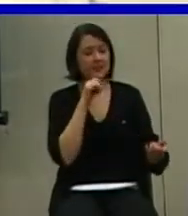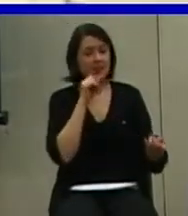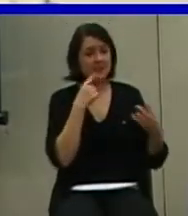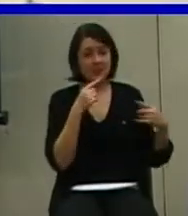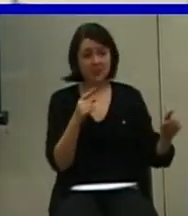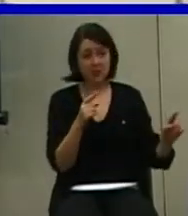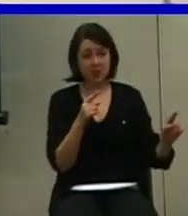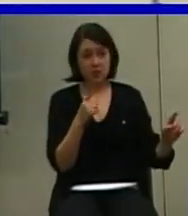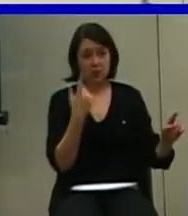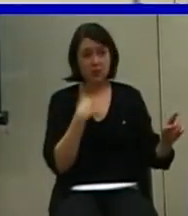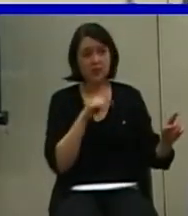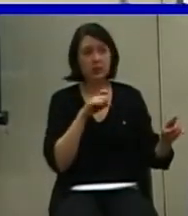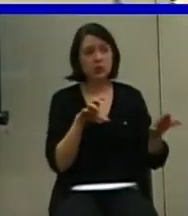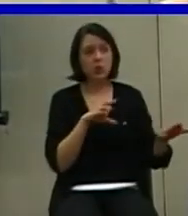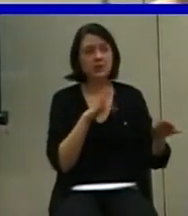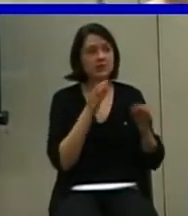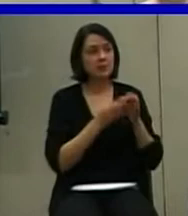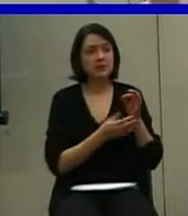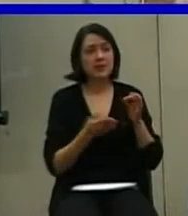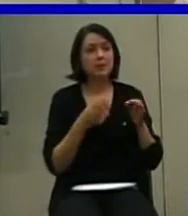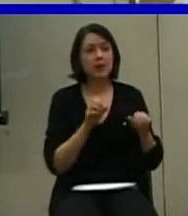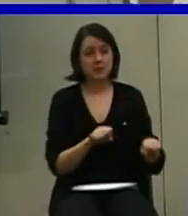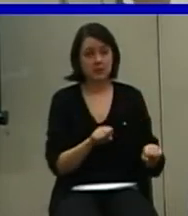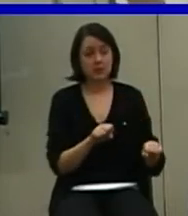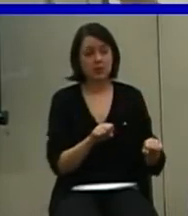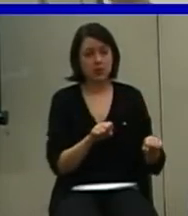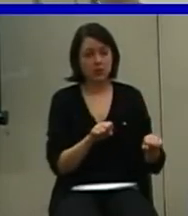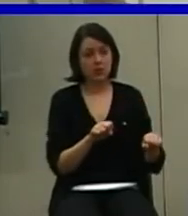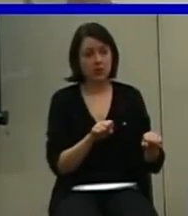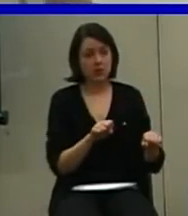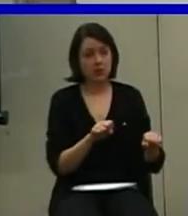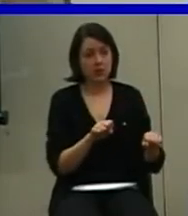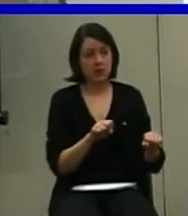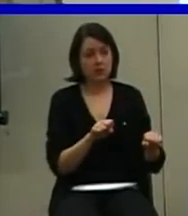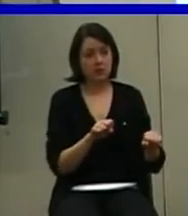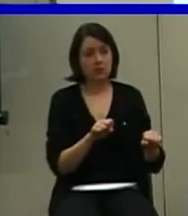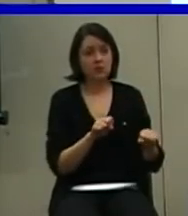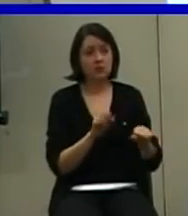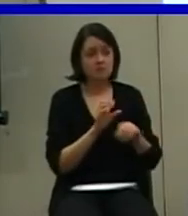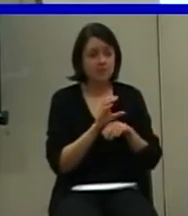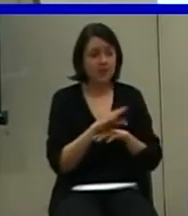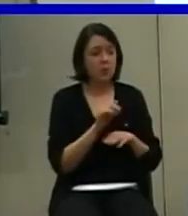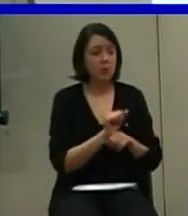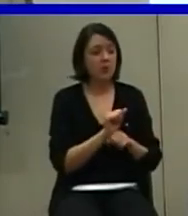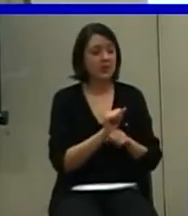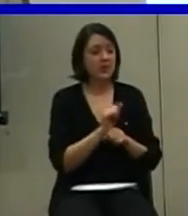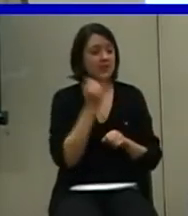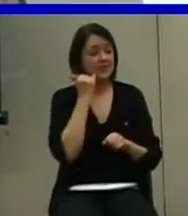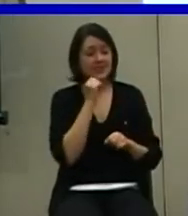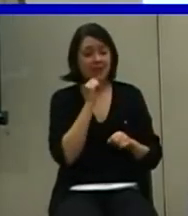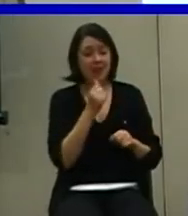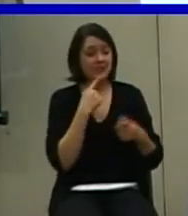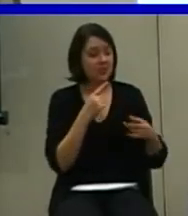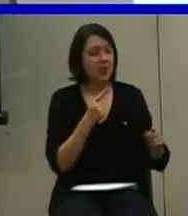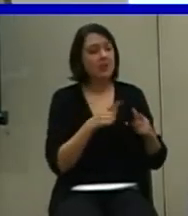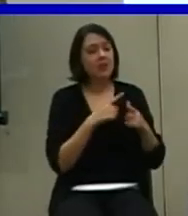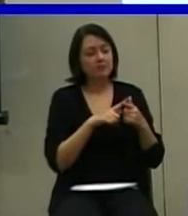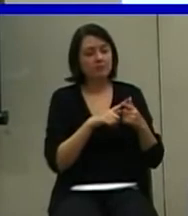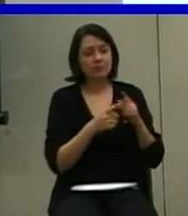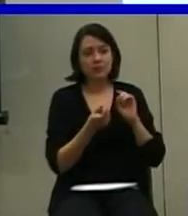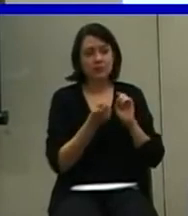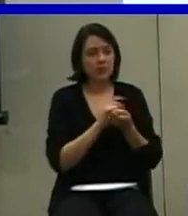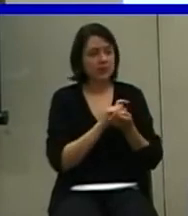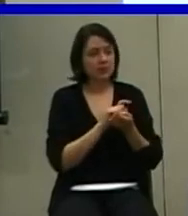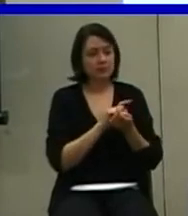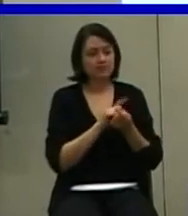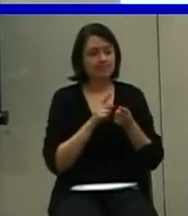working, we should do the simplest thing possible to make it work. And if that doesn't work, we should do something a little bit different.